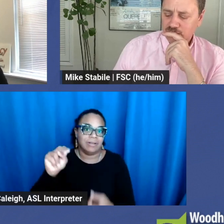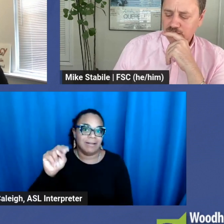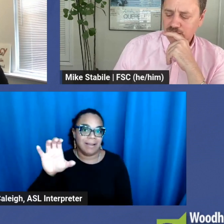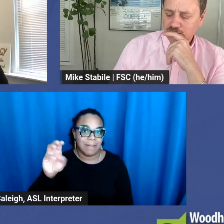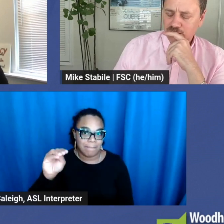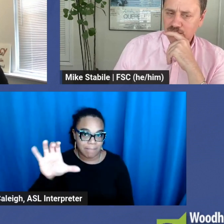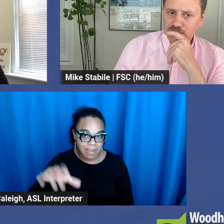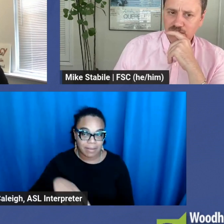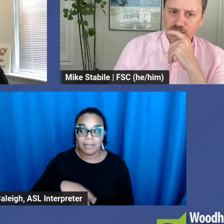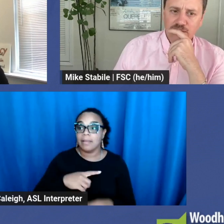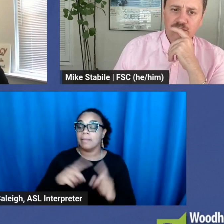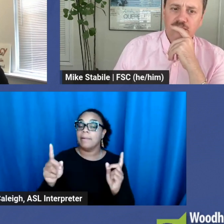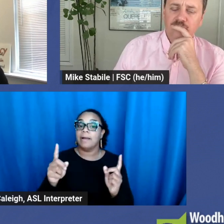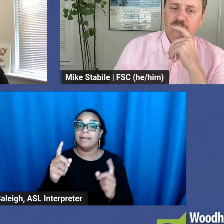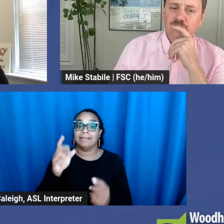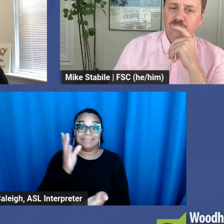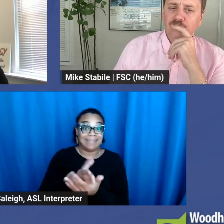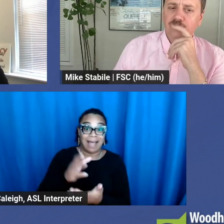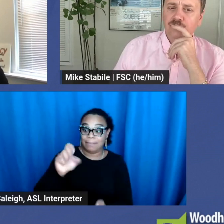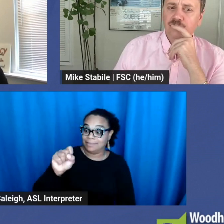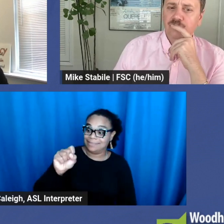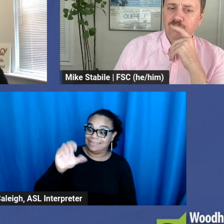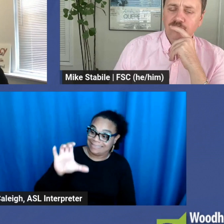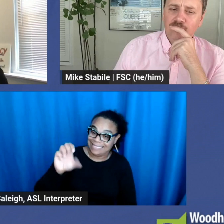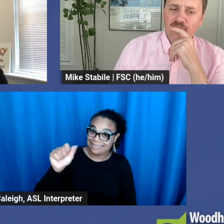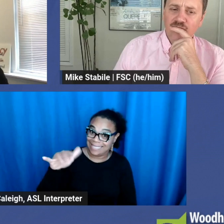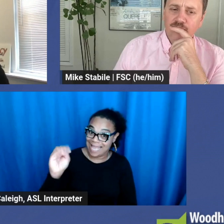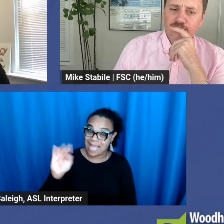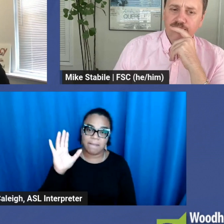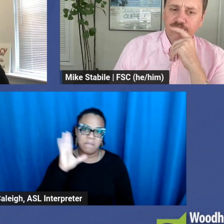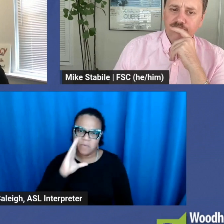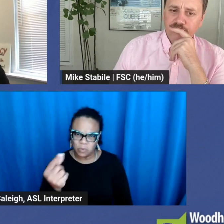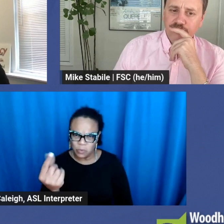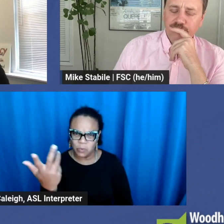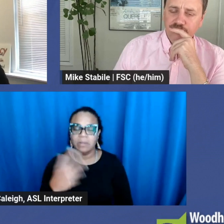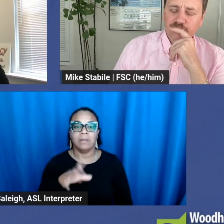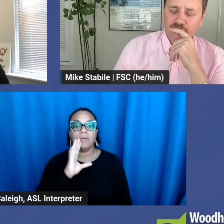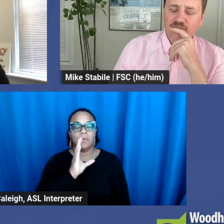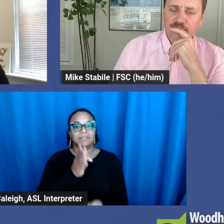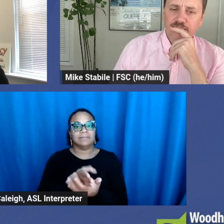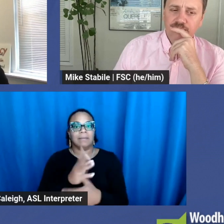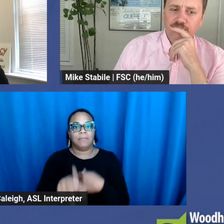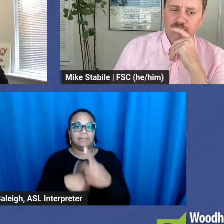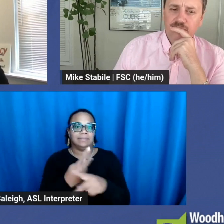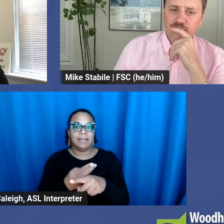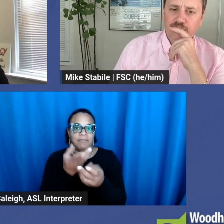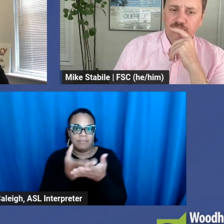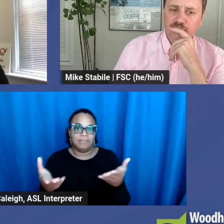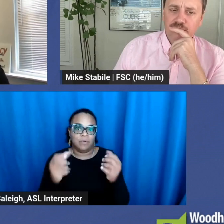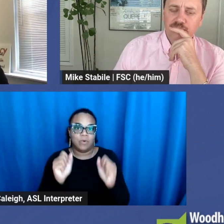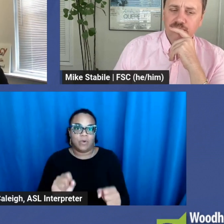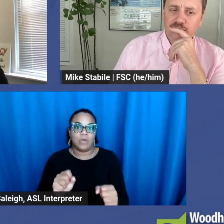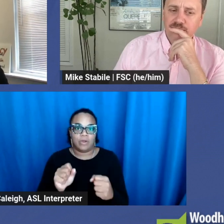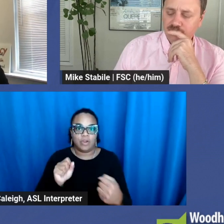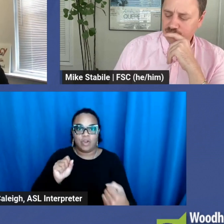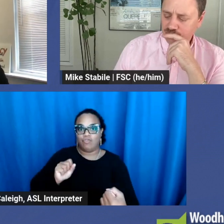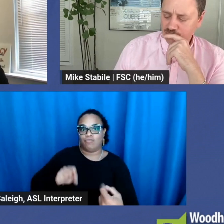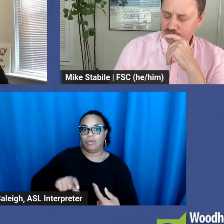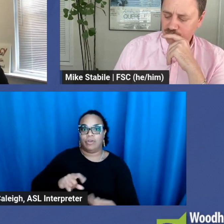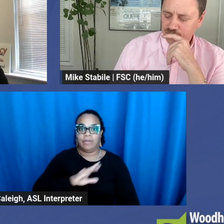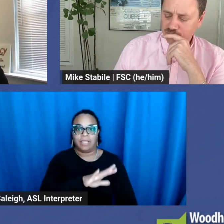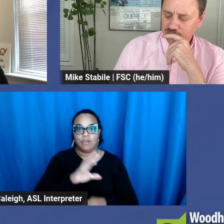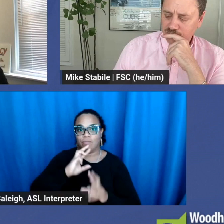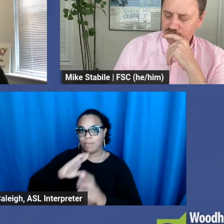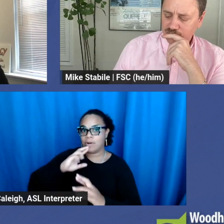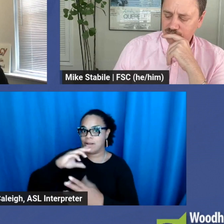Stop CSAM would do is significantly expand the scope of what kinds of material could trigger the reporting obligation for online